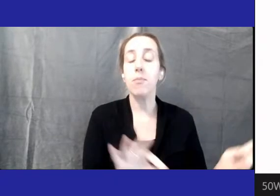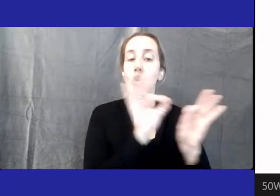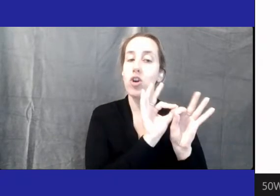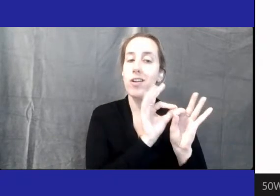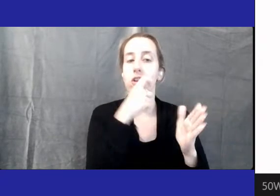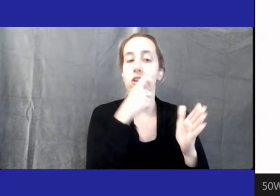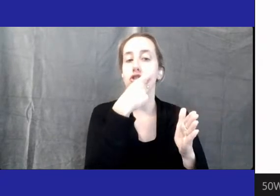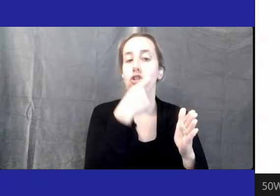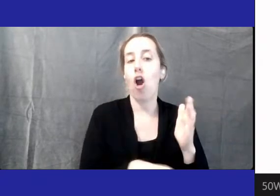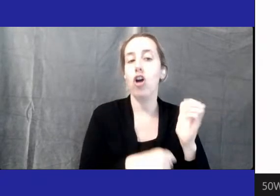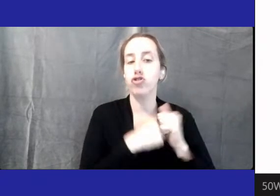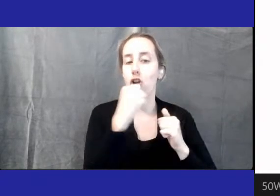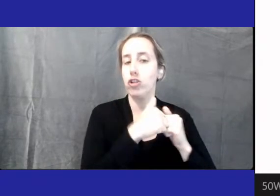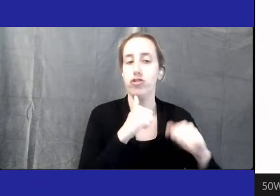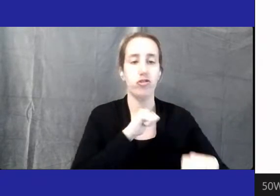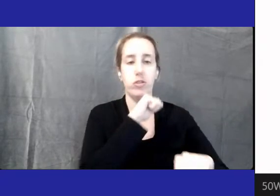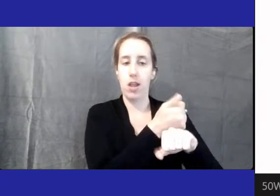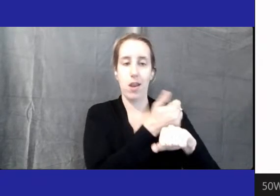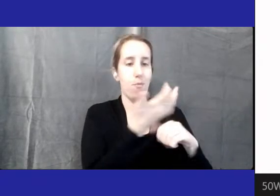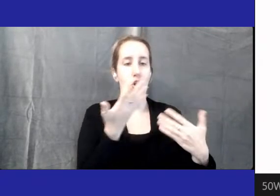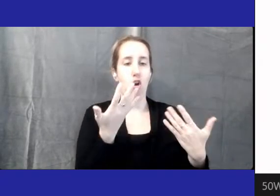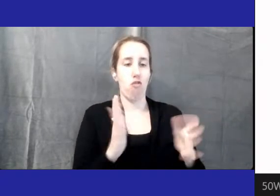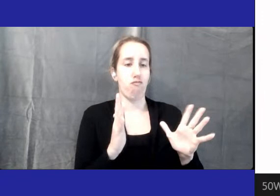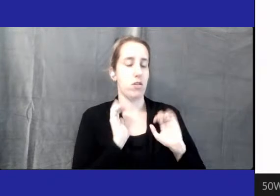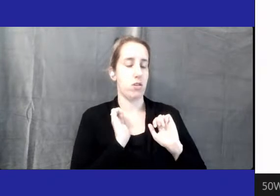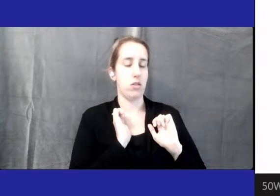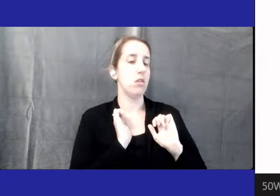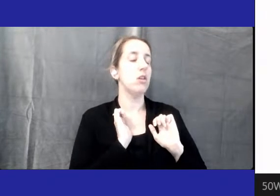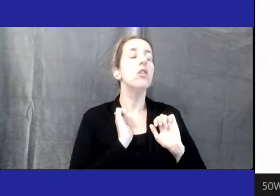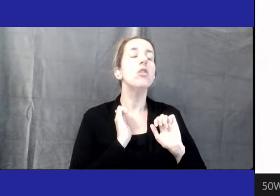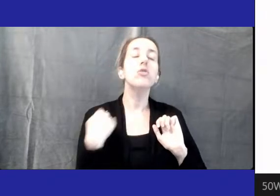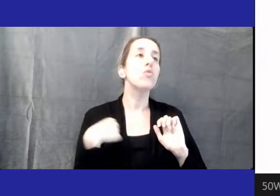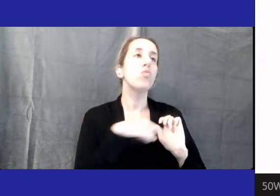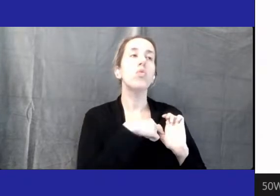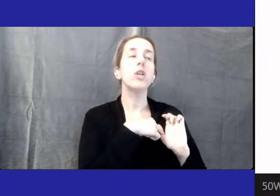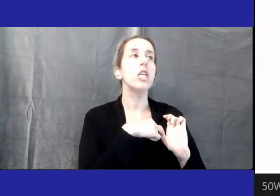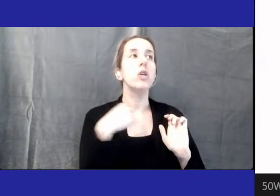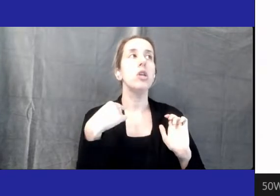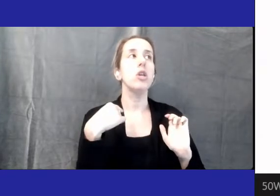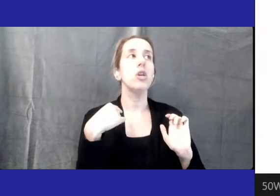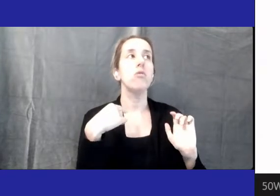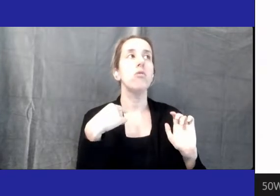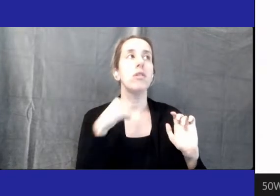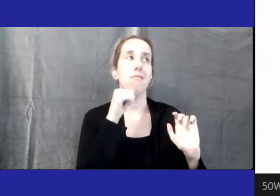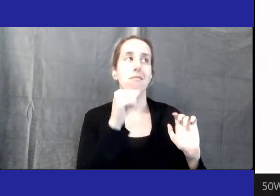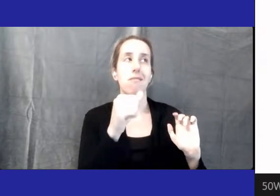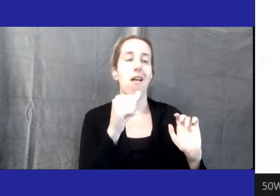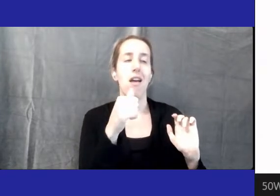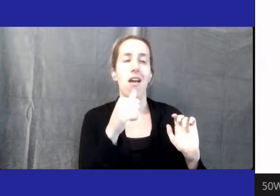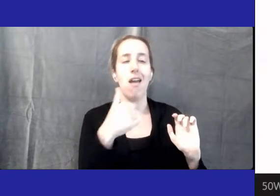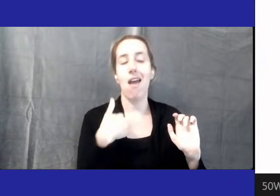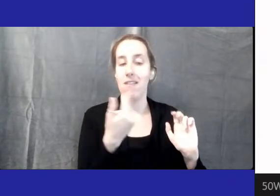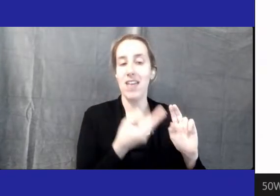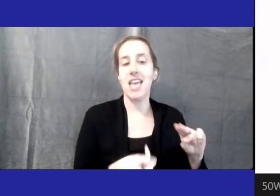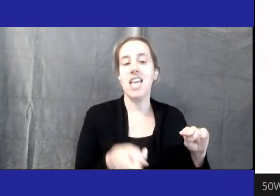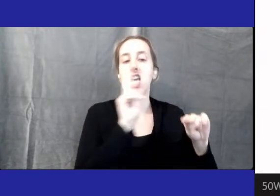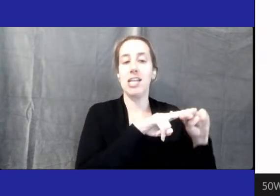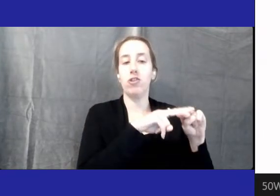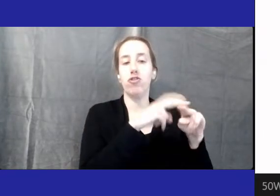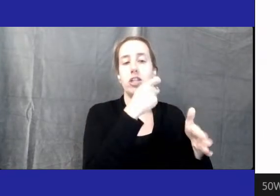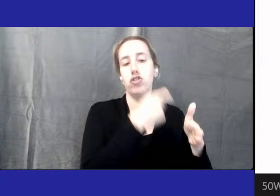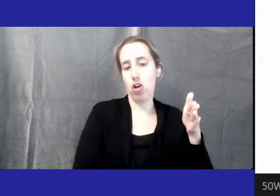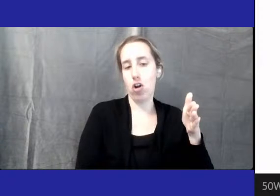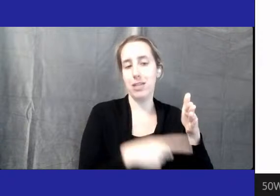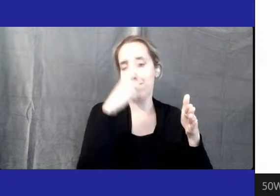not be subject to perhaps increasing costs because of the current